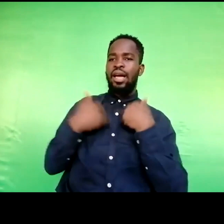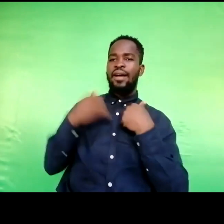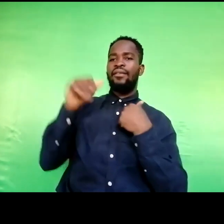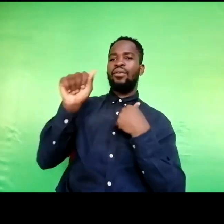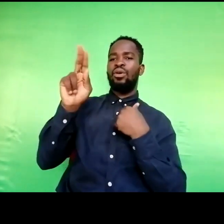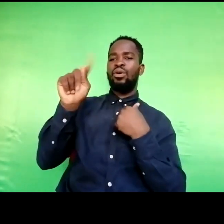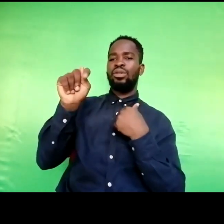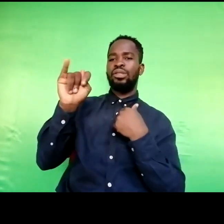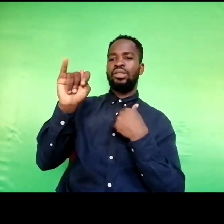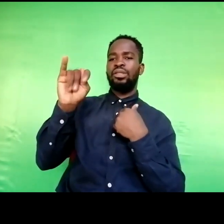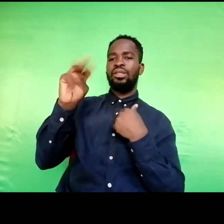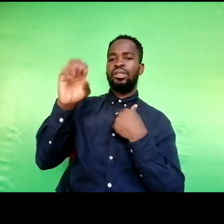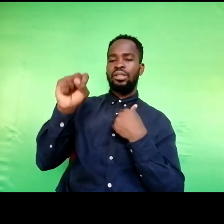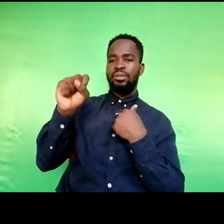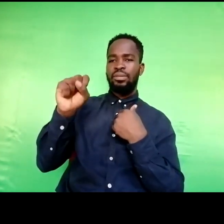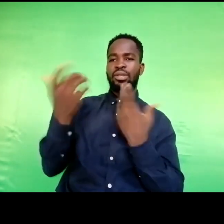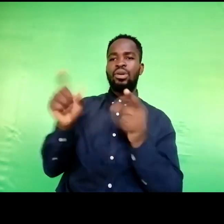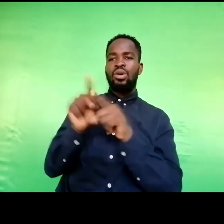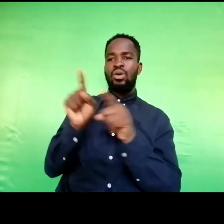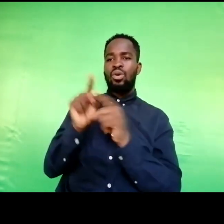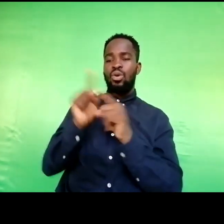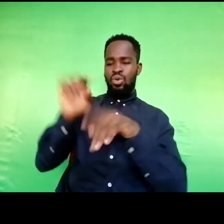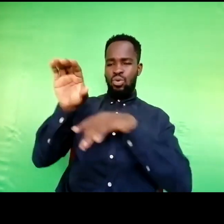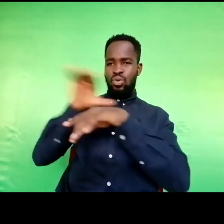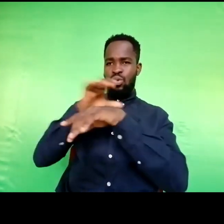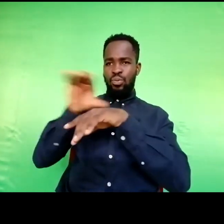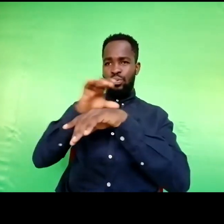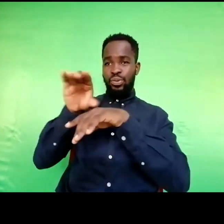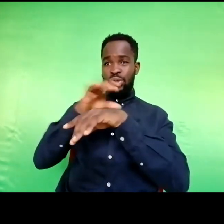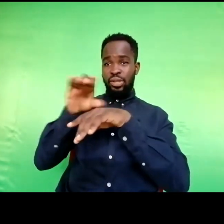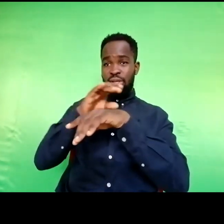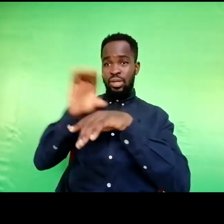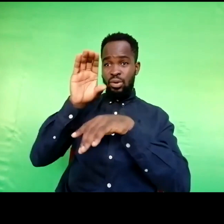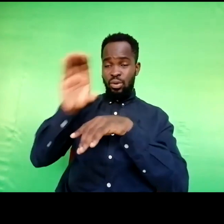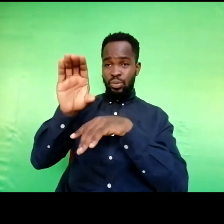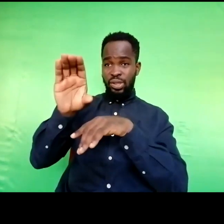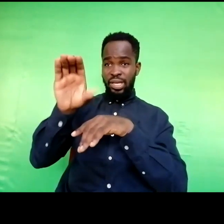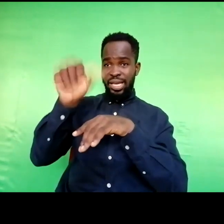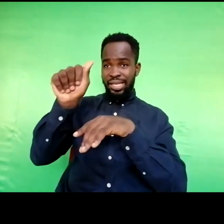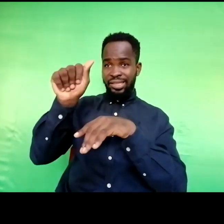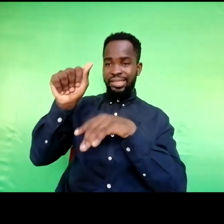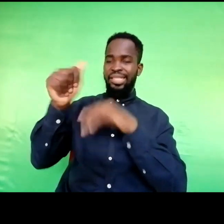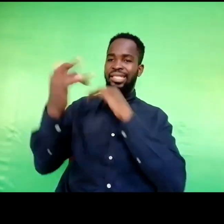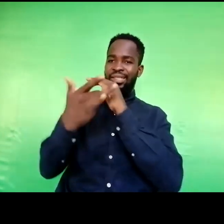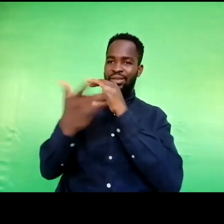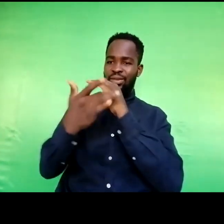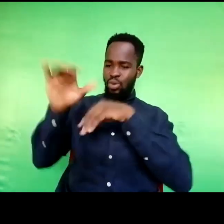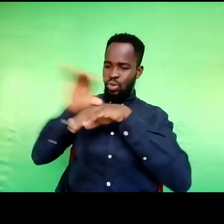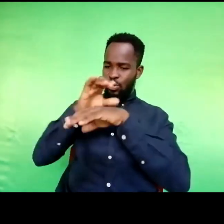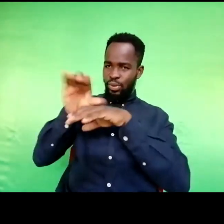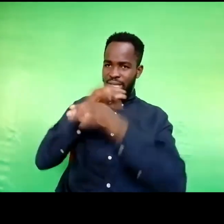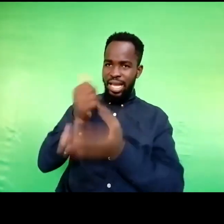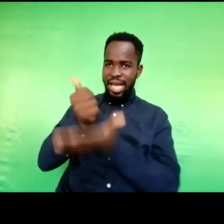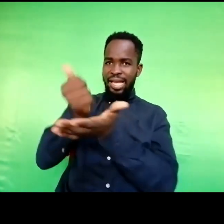computer assisted technology communication, but this also is